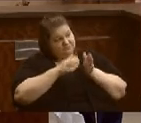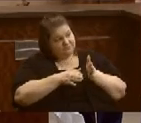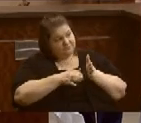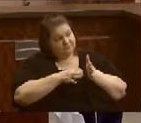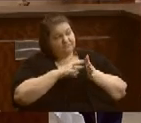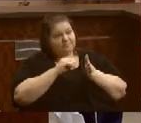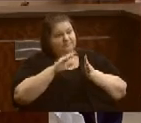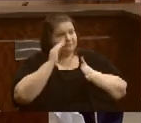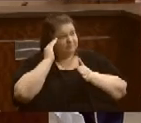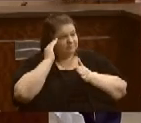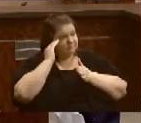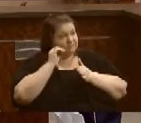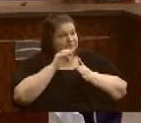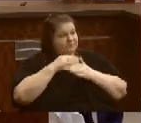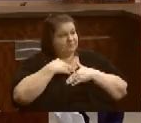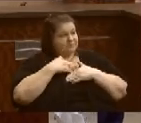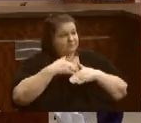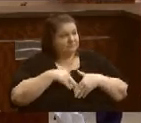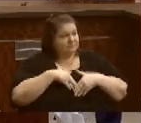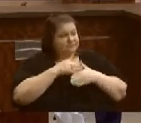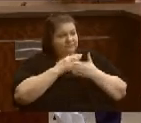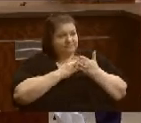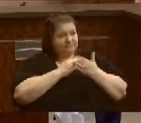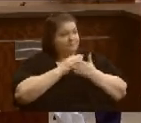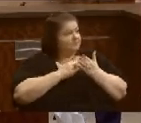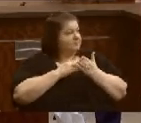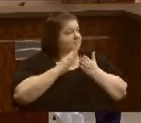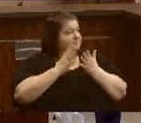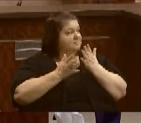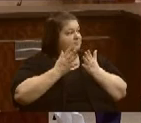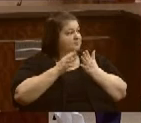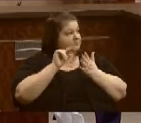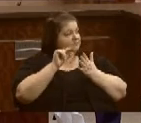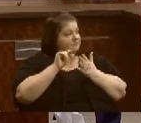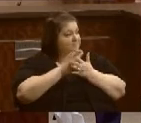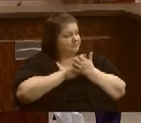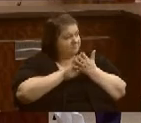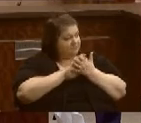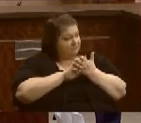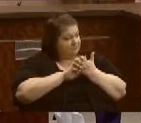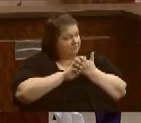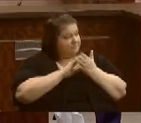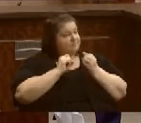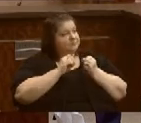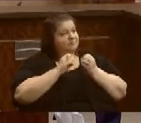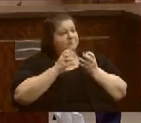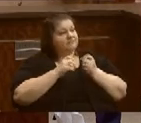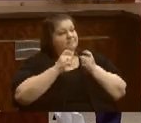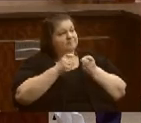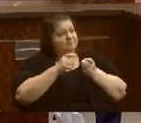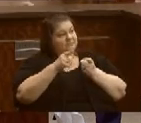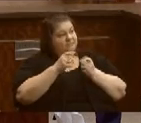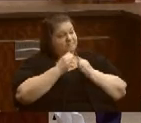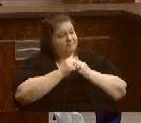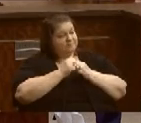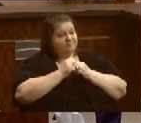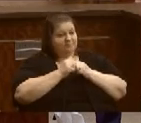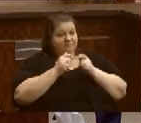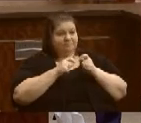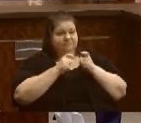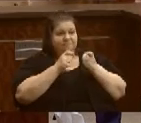and your knowledge of the parts of the body and everything might be a little fuzzy, but I'm not. But we would like to present you with a little